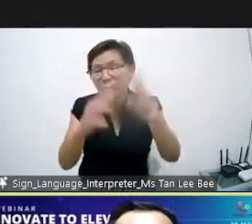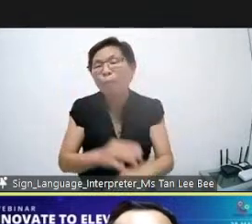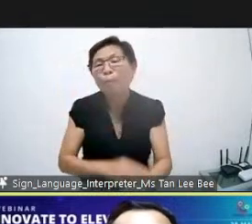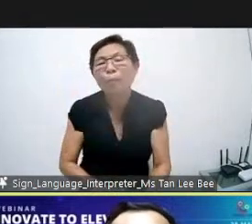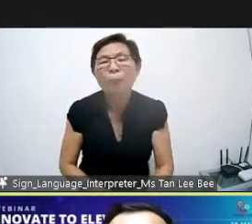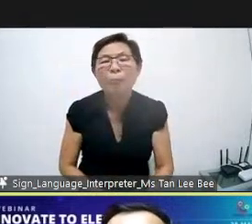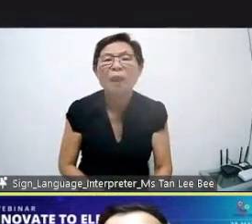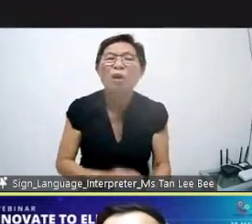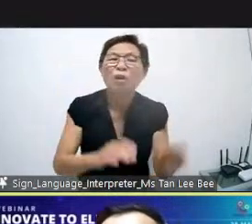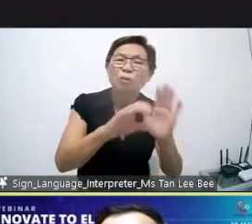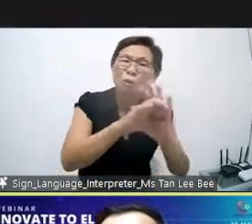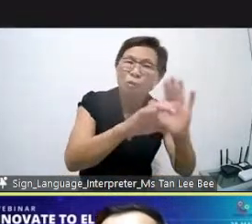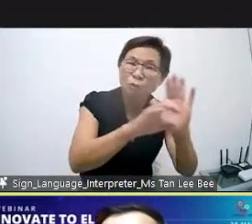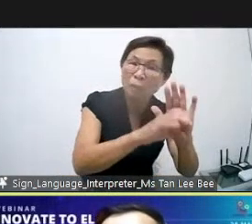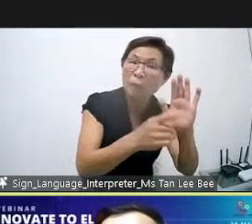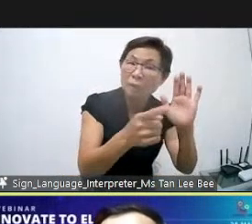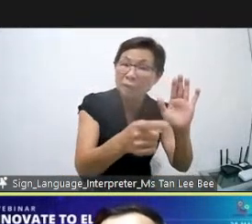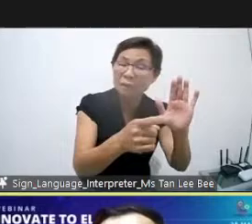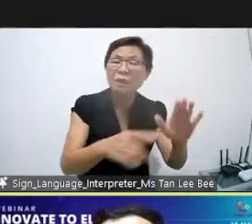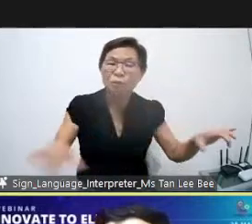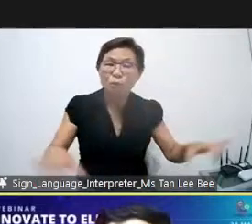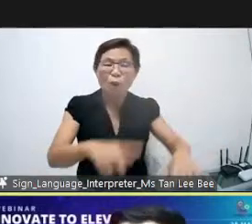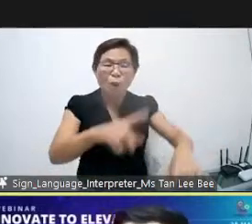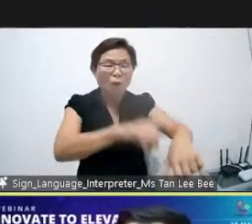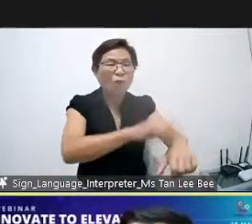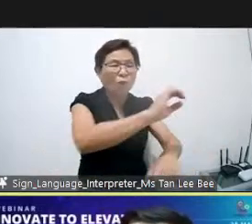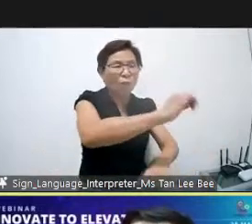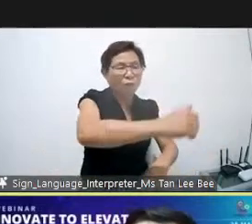few examples, this was done during the first